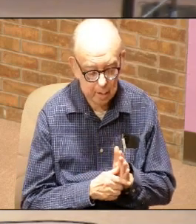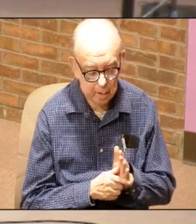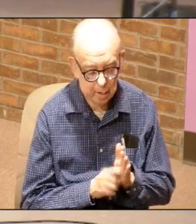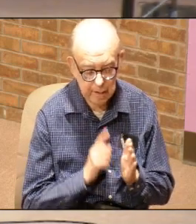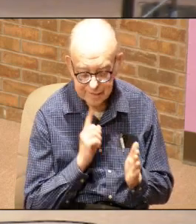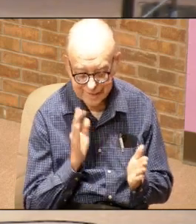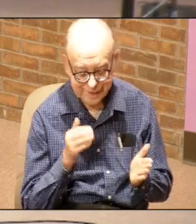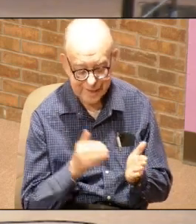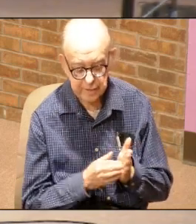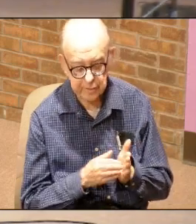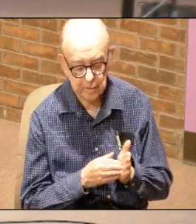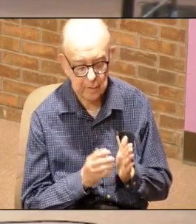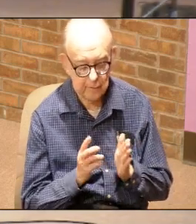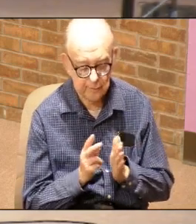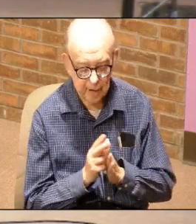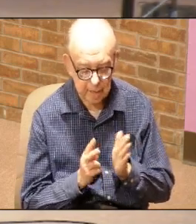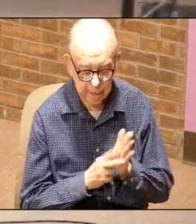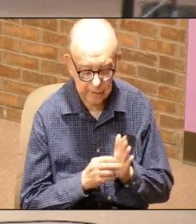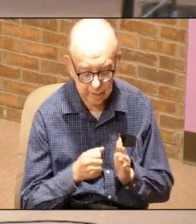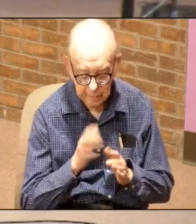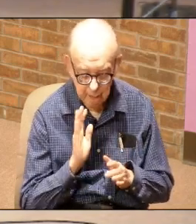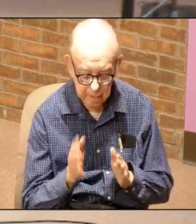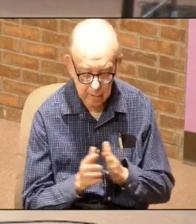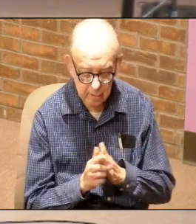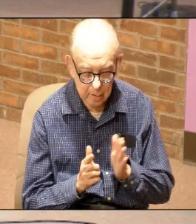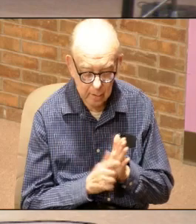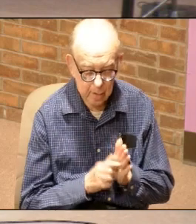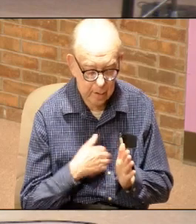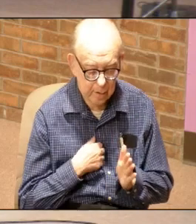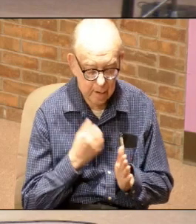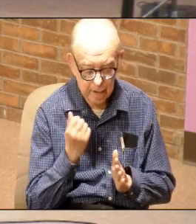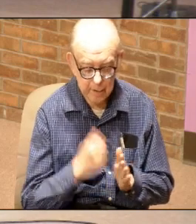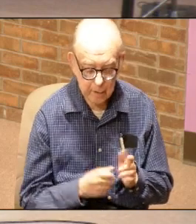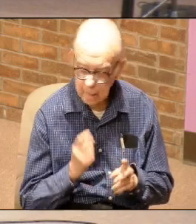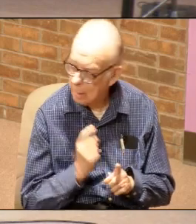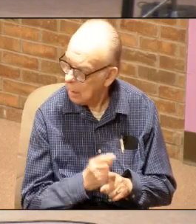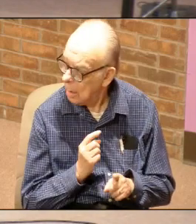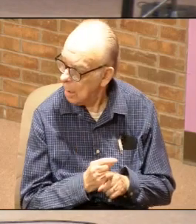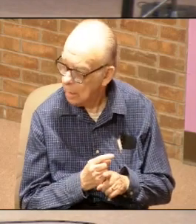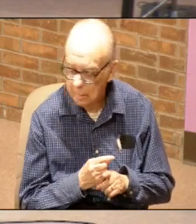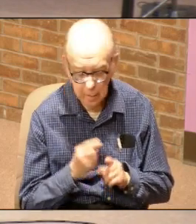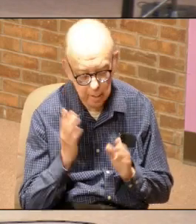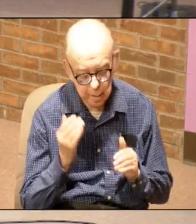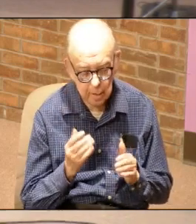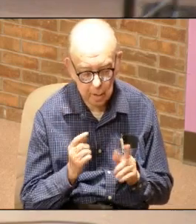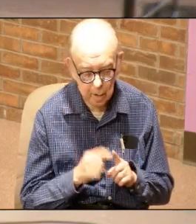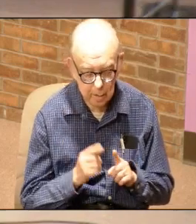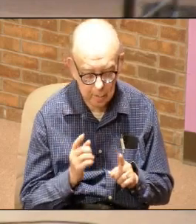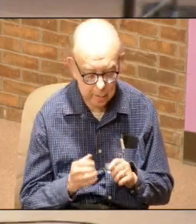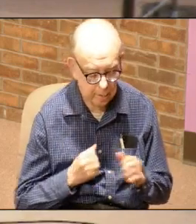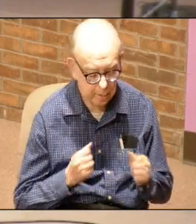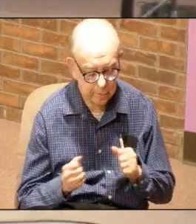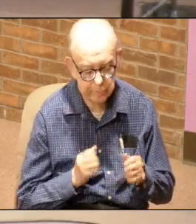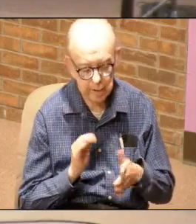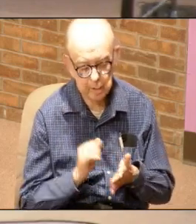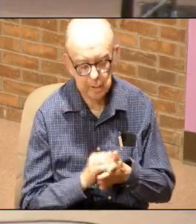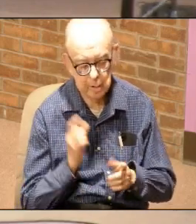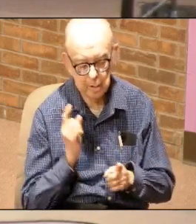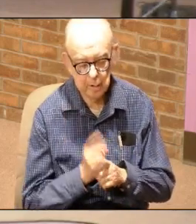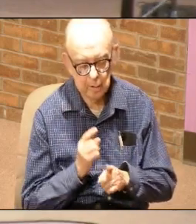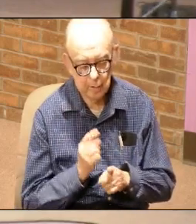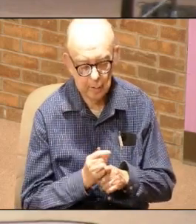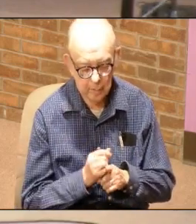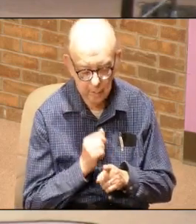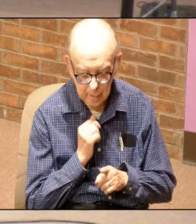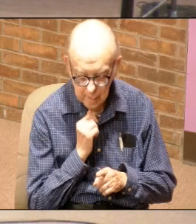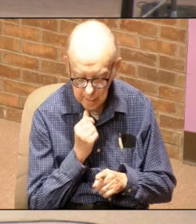direct violation of God's law, you have every right, and I expect you to exercise that right to